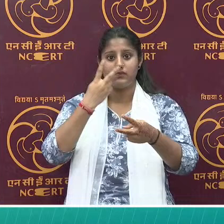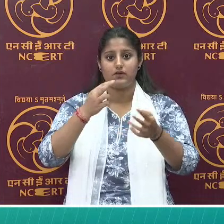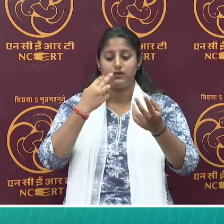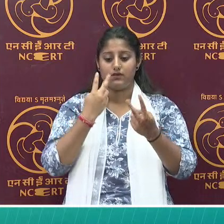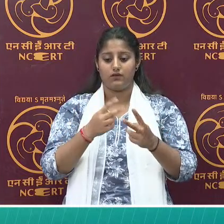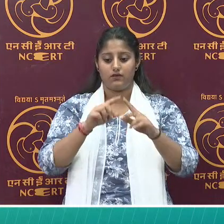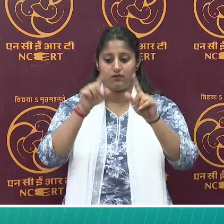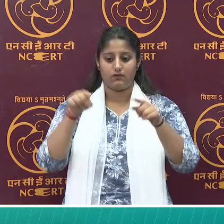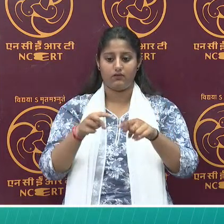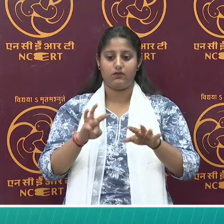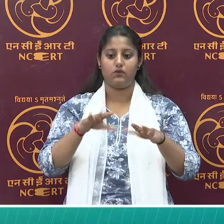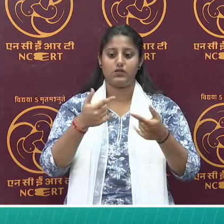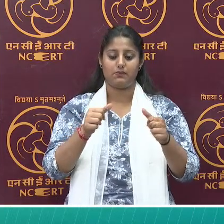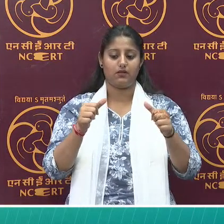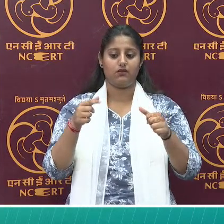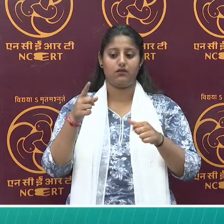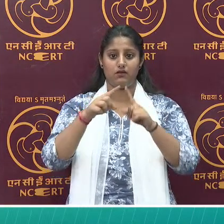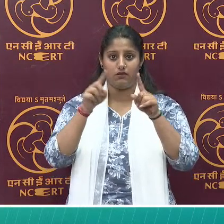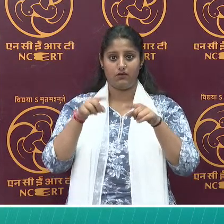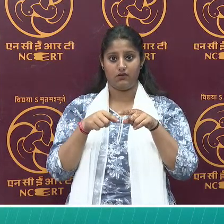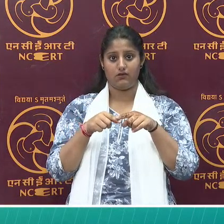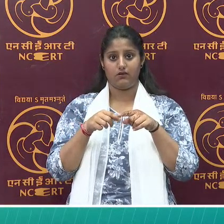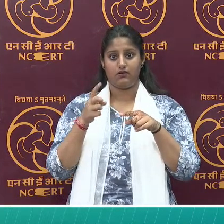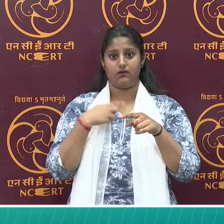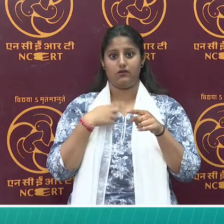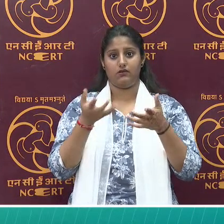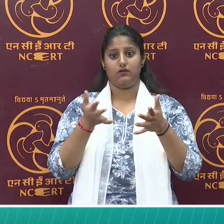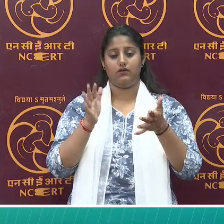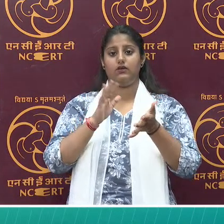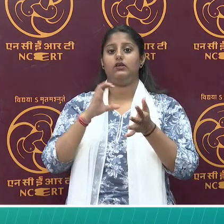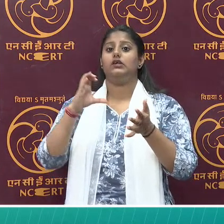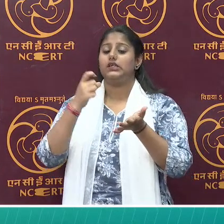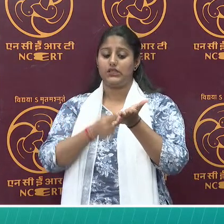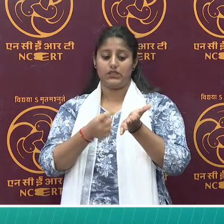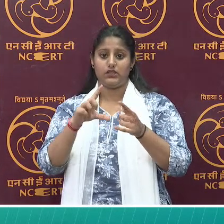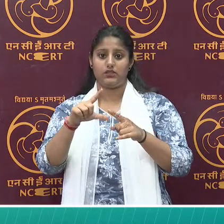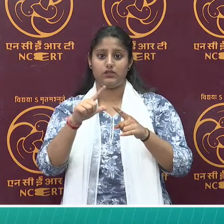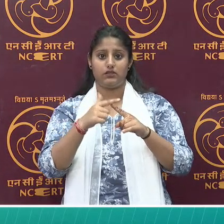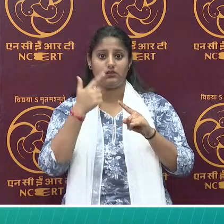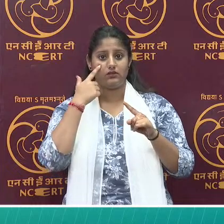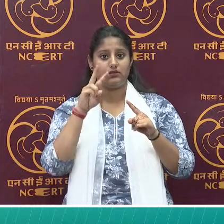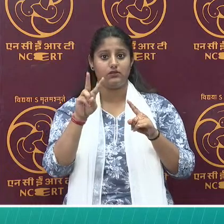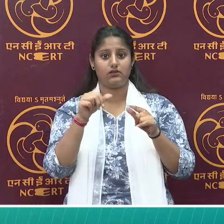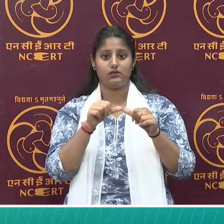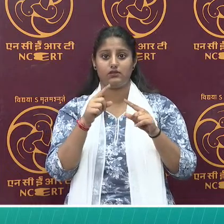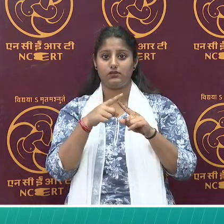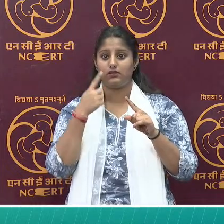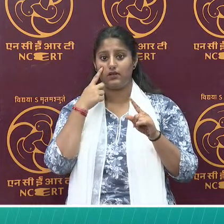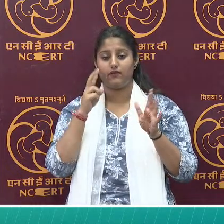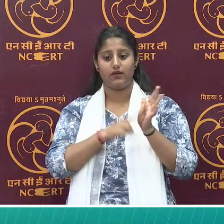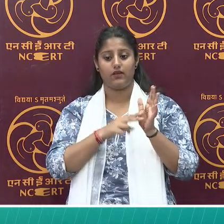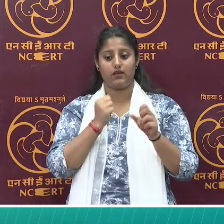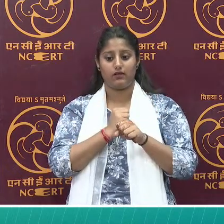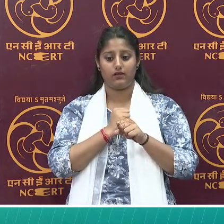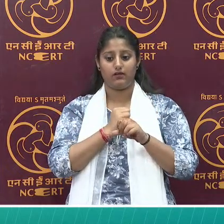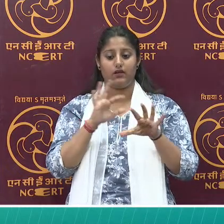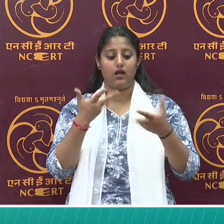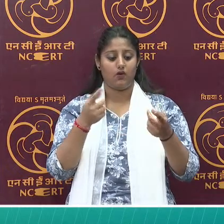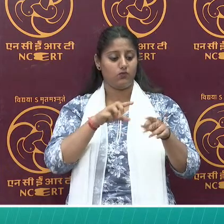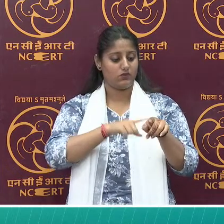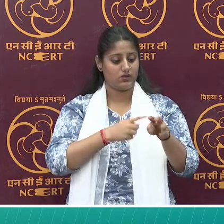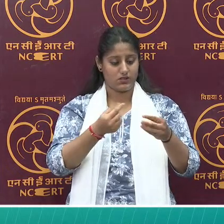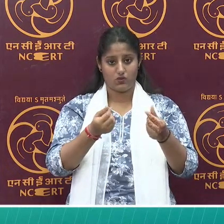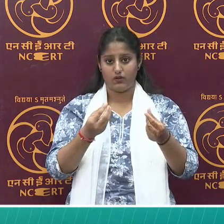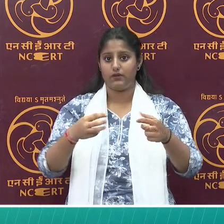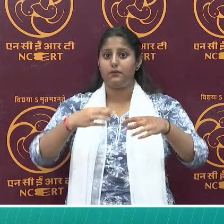what happens? We use this hoe and a cultivator. So, this is how we prepare our soil. Now,